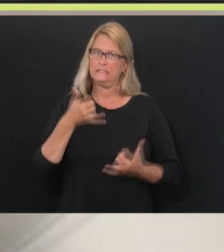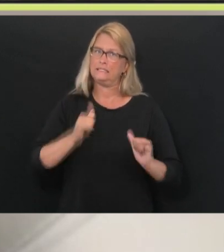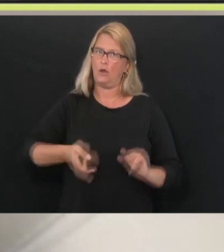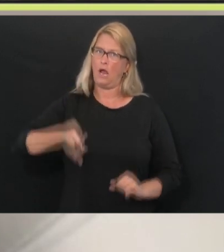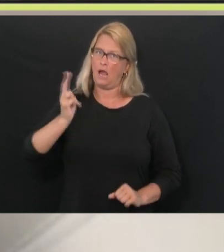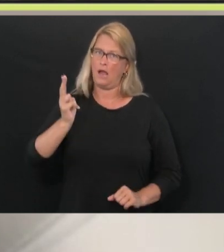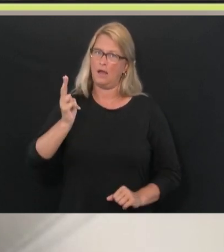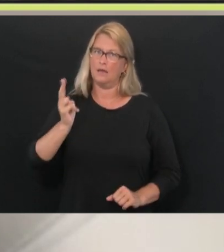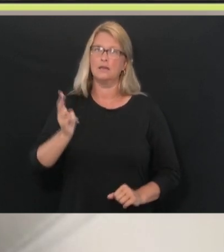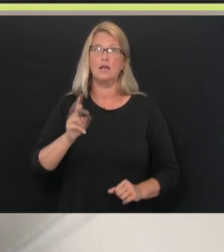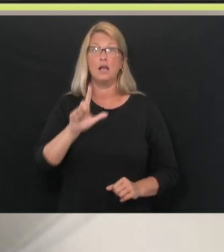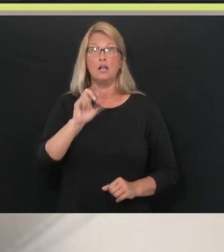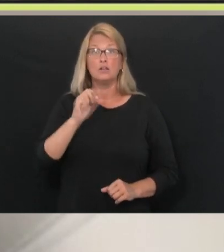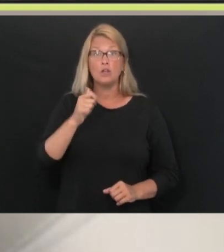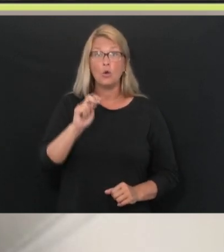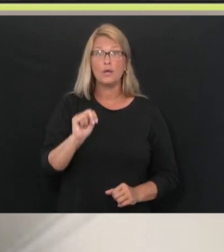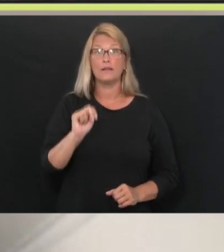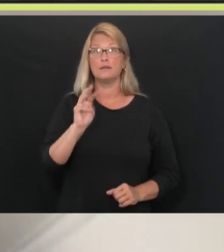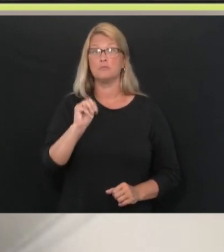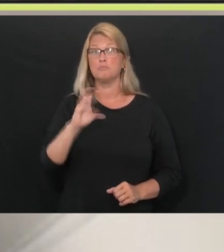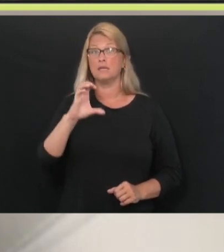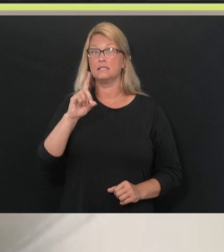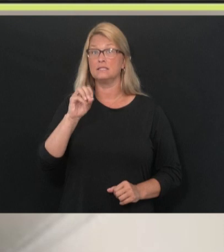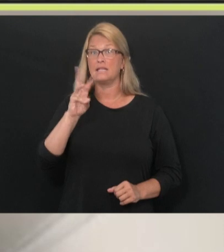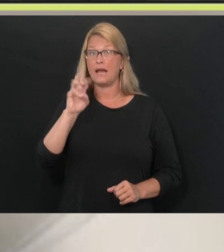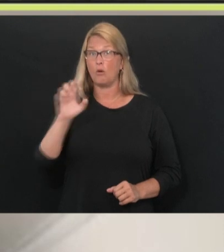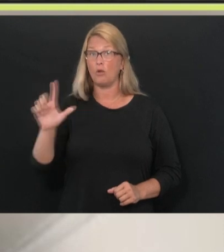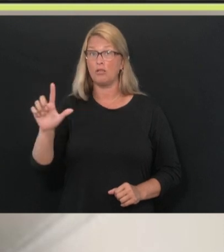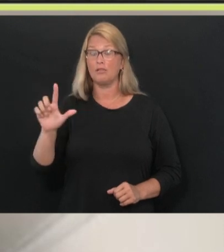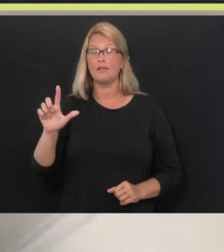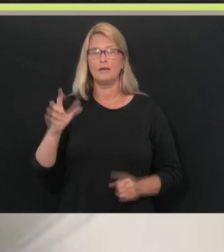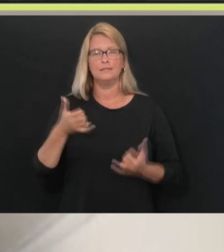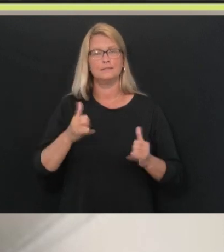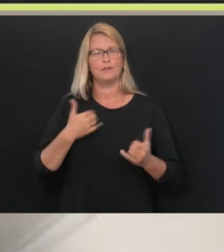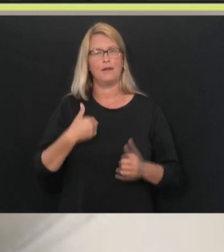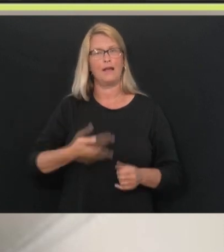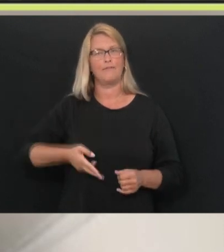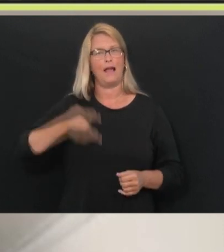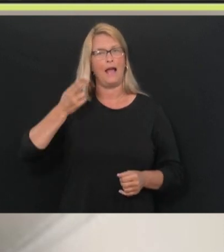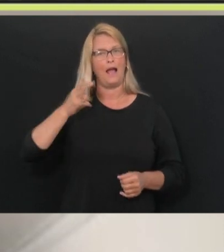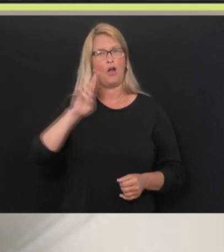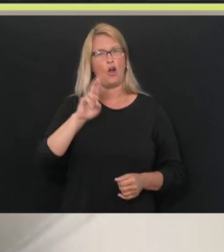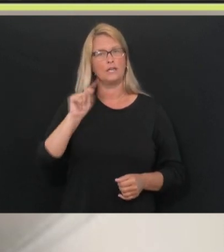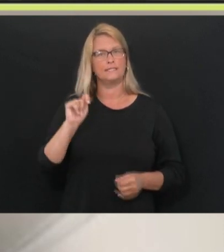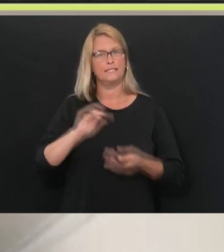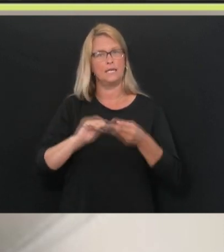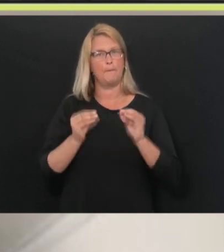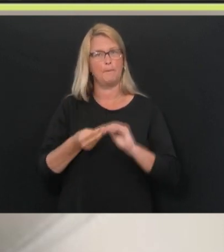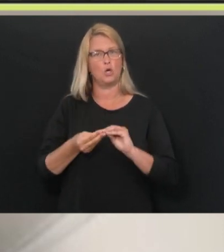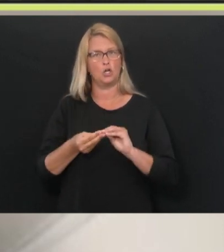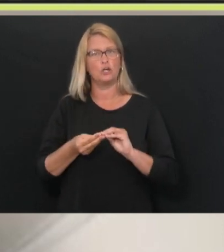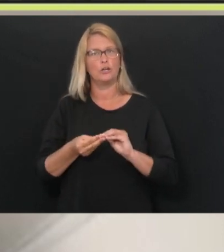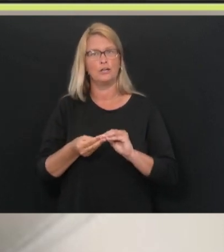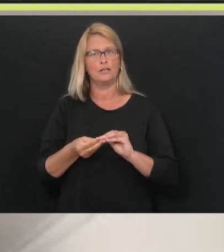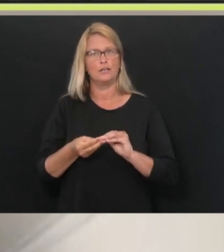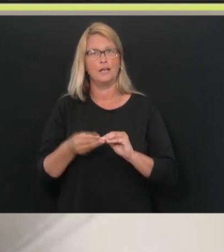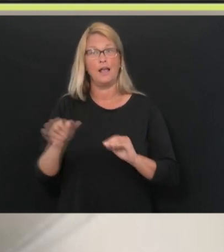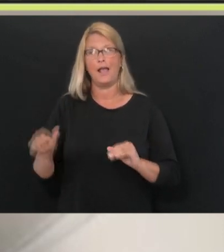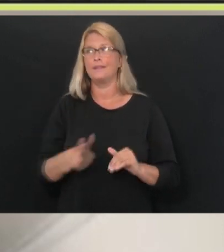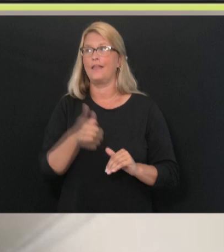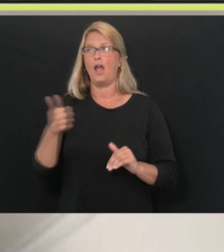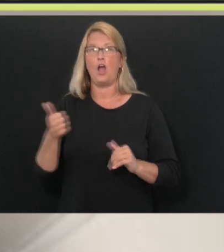So Logan and McDowell counties still have a higher RT value, as well as several other counties in